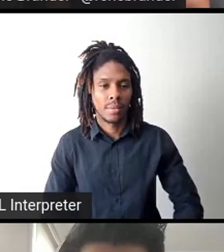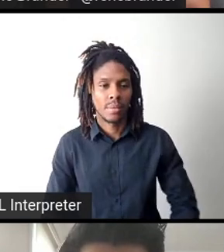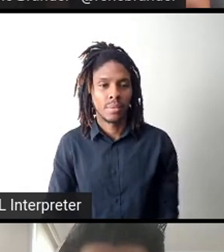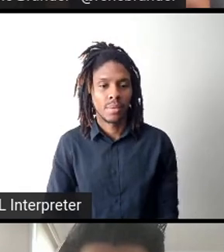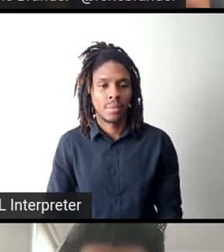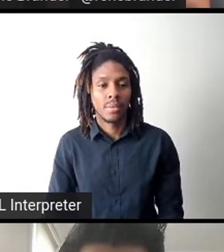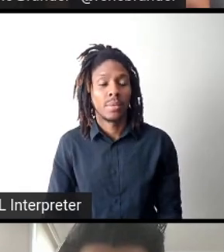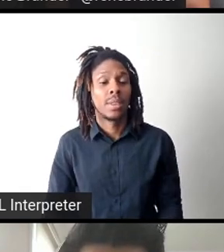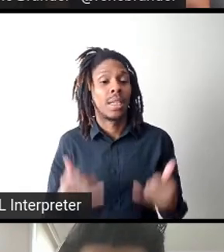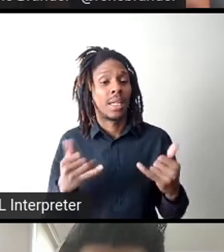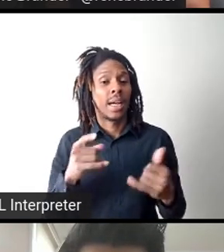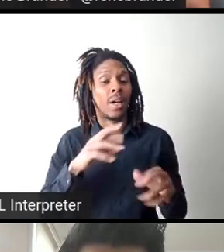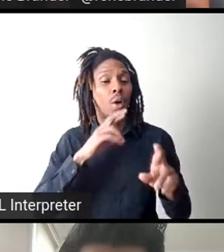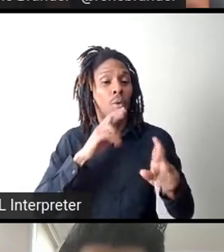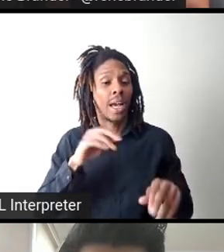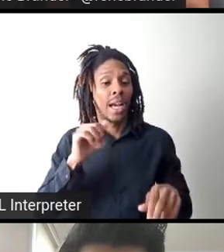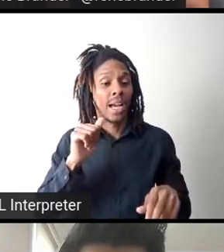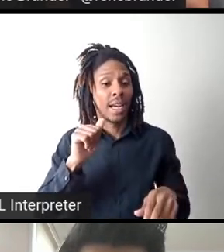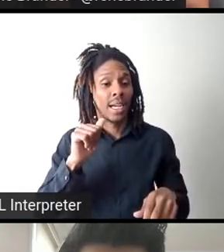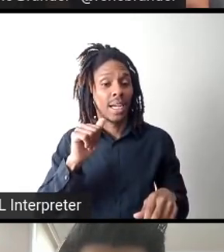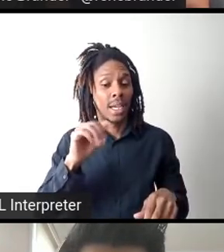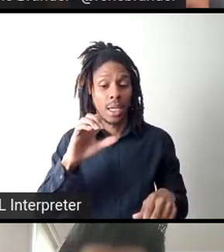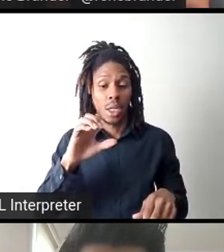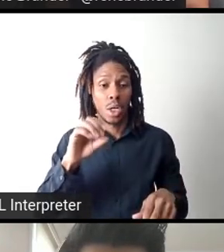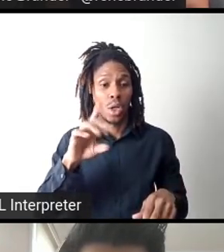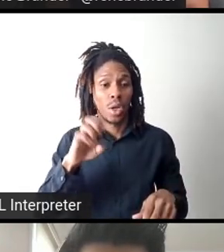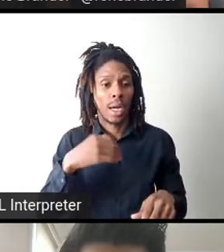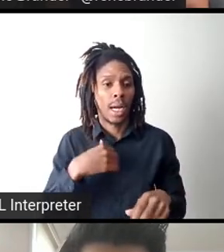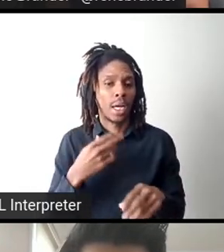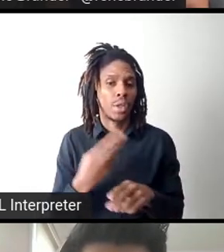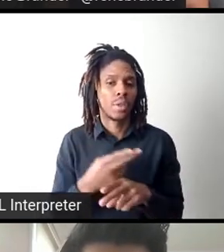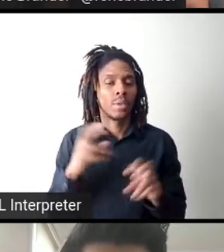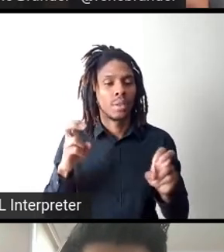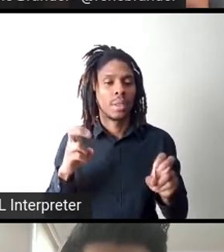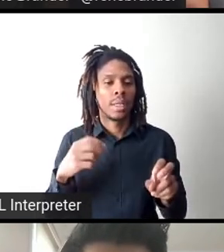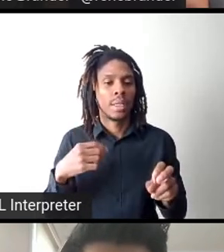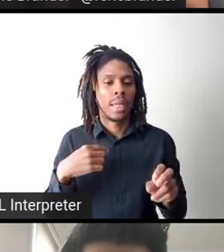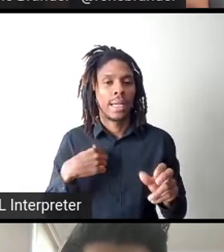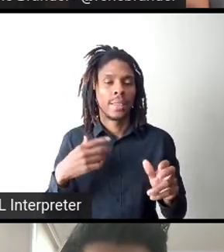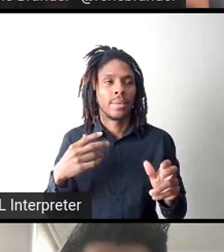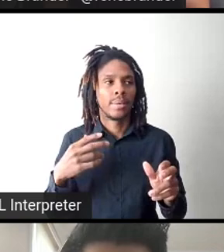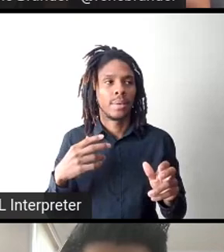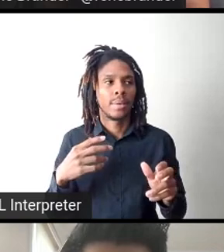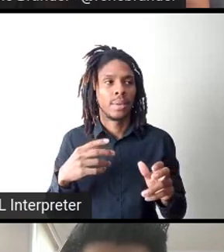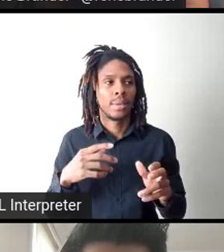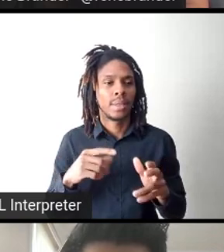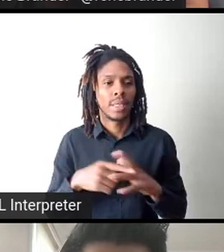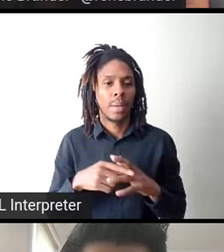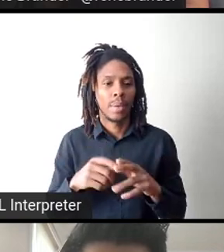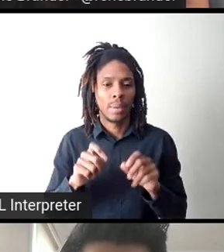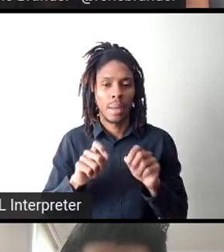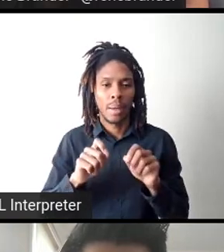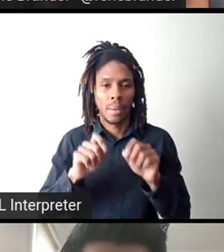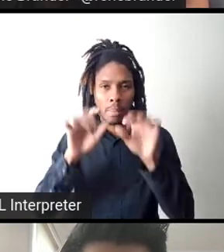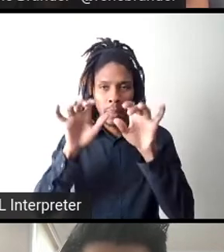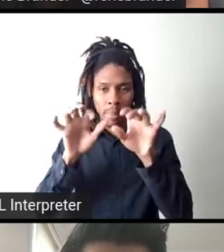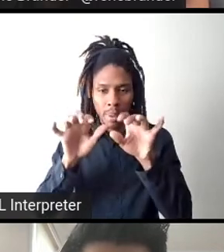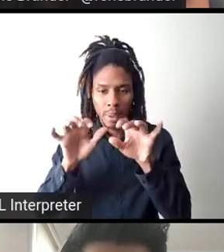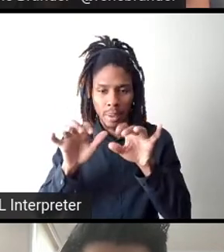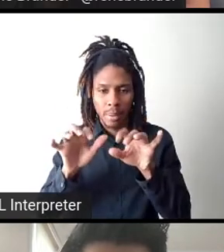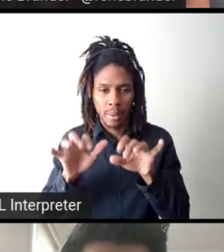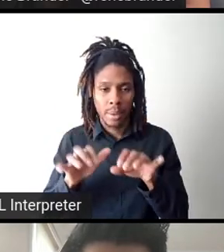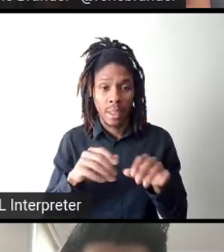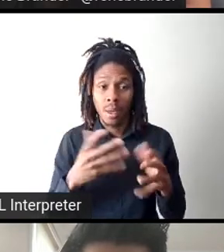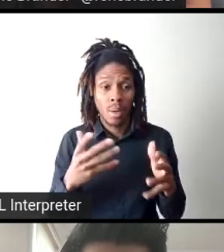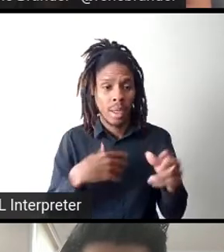Now, in my React code, how I use it is I can basically start populating it by just importing